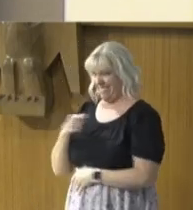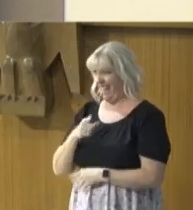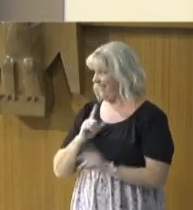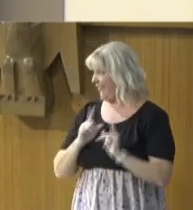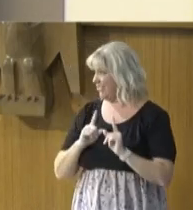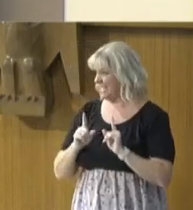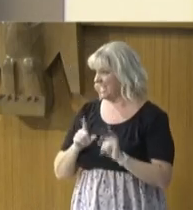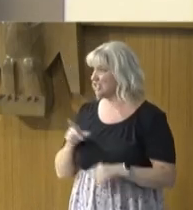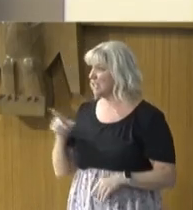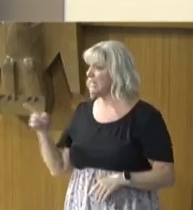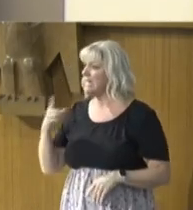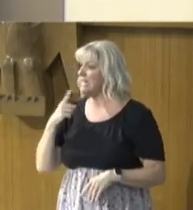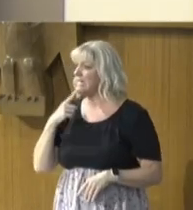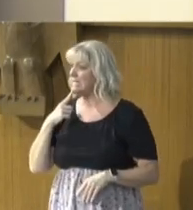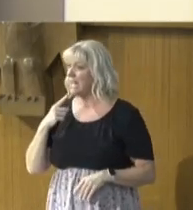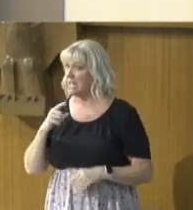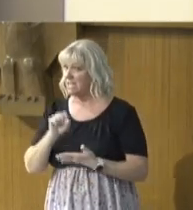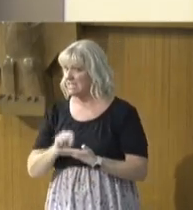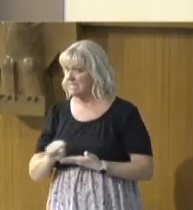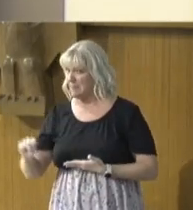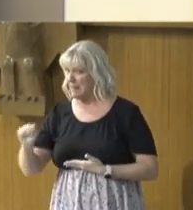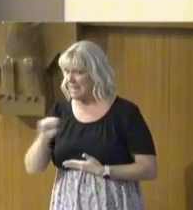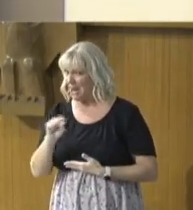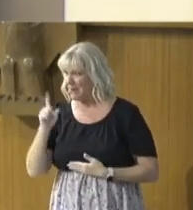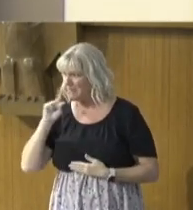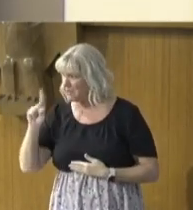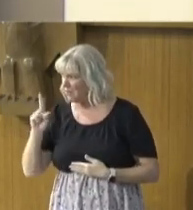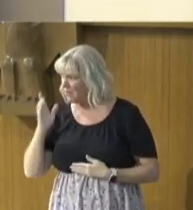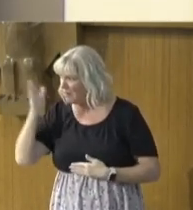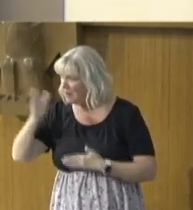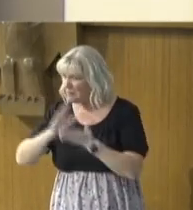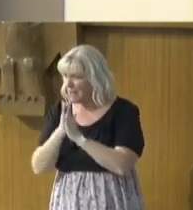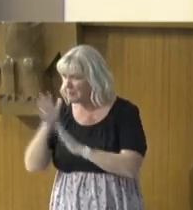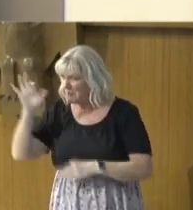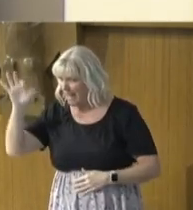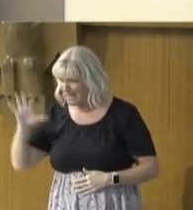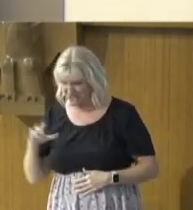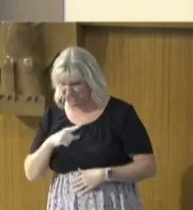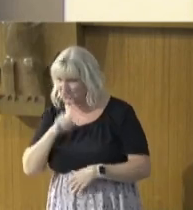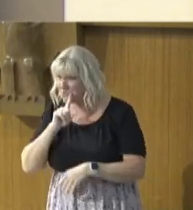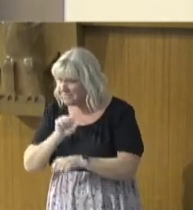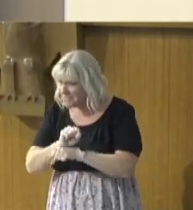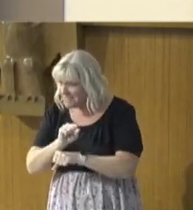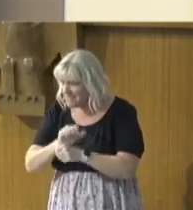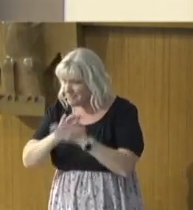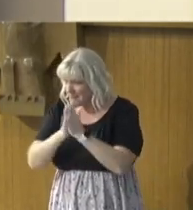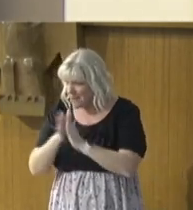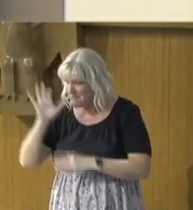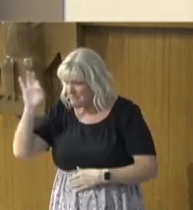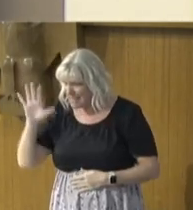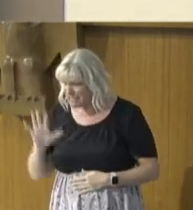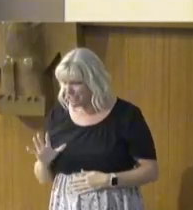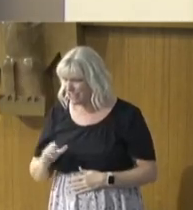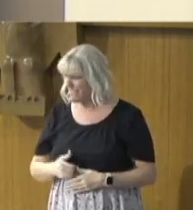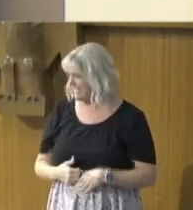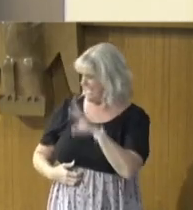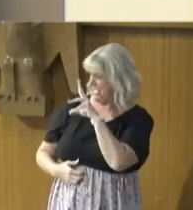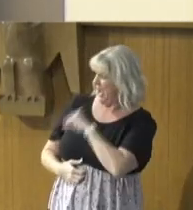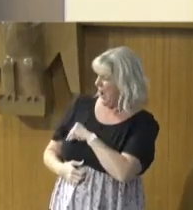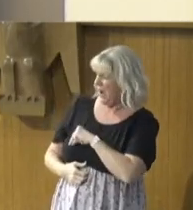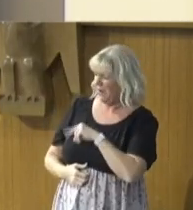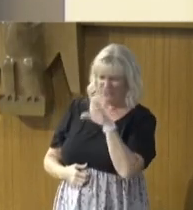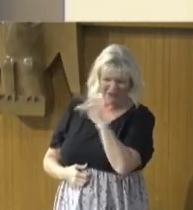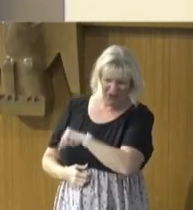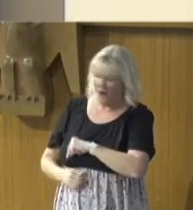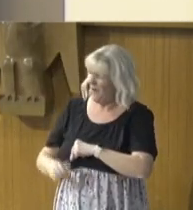and he said, like, seminary to become a pastor? You're actually considering becoming a pastor? And I said, no way.